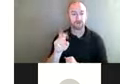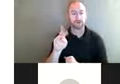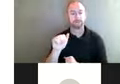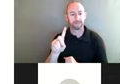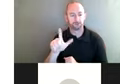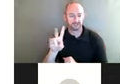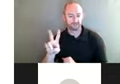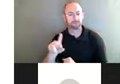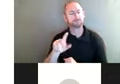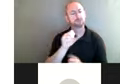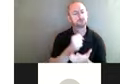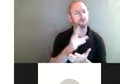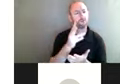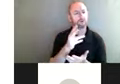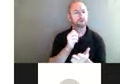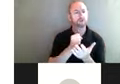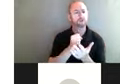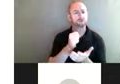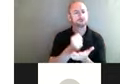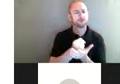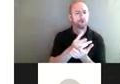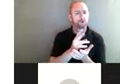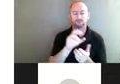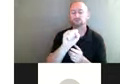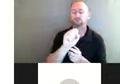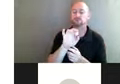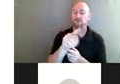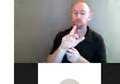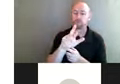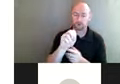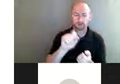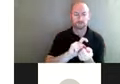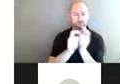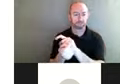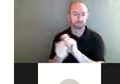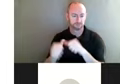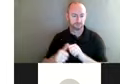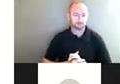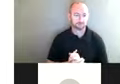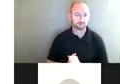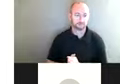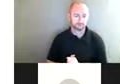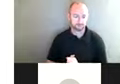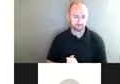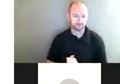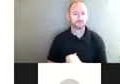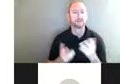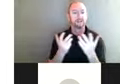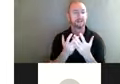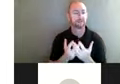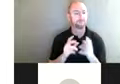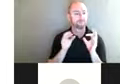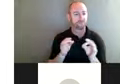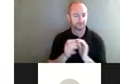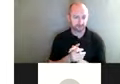shift for you. If the data were correctly defined in WGS 84, it lines up perfectly and